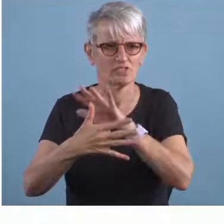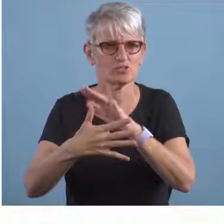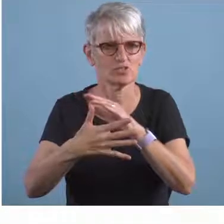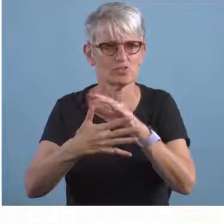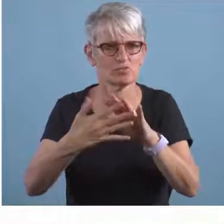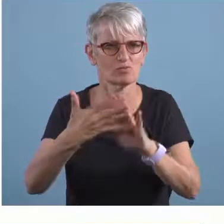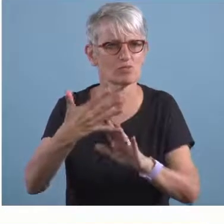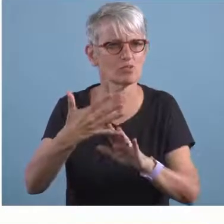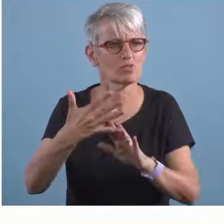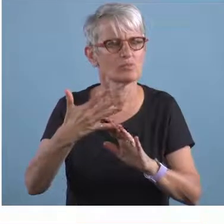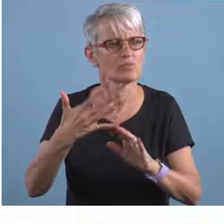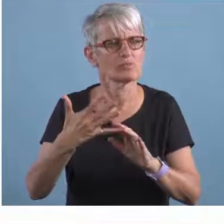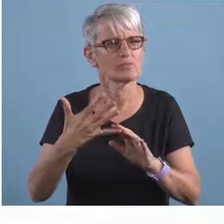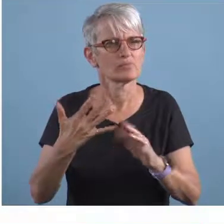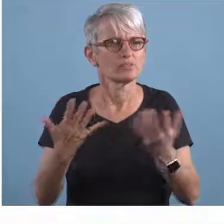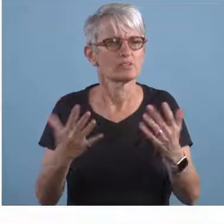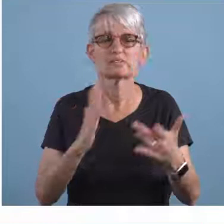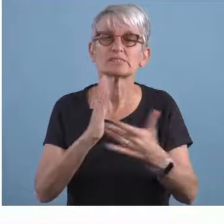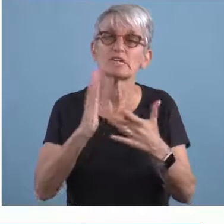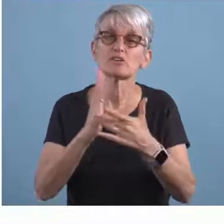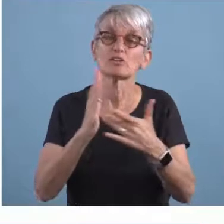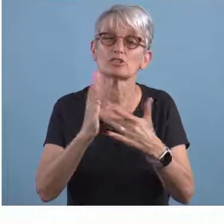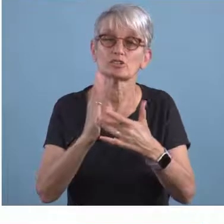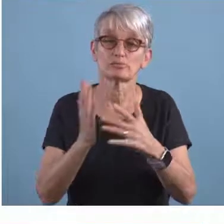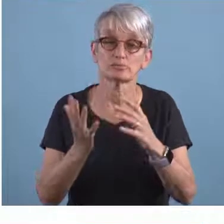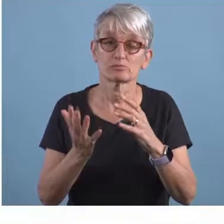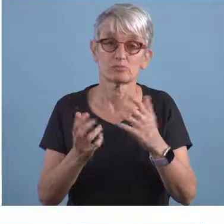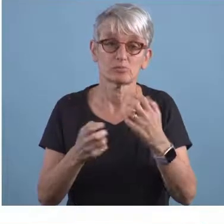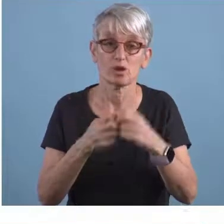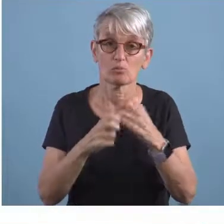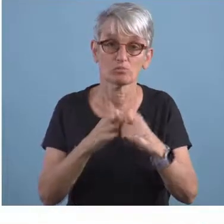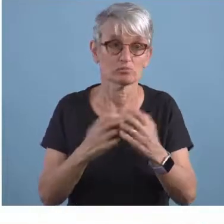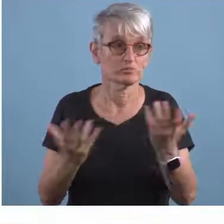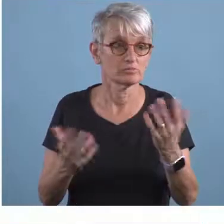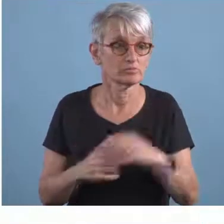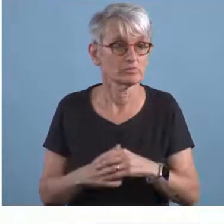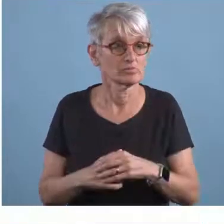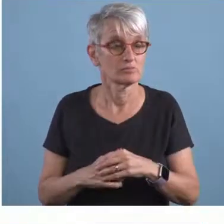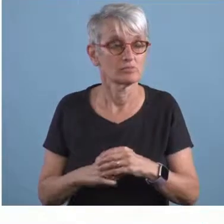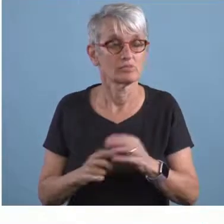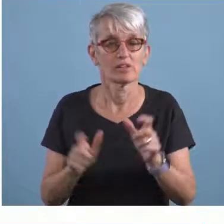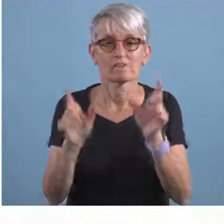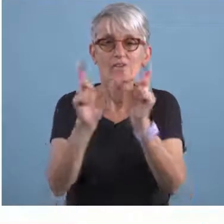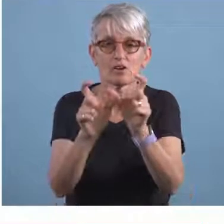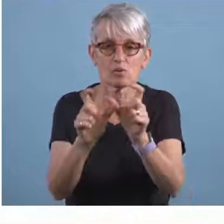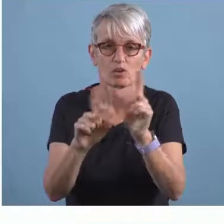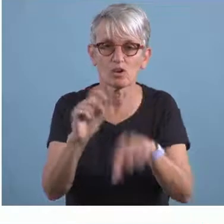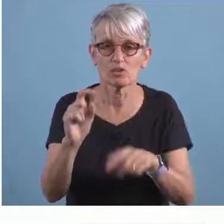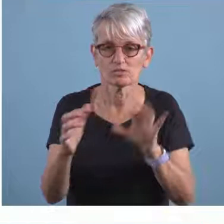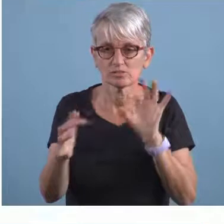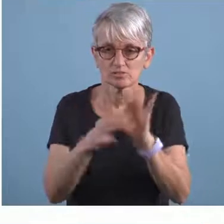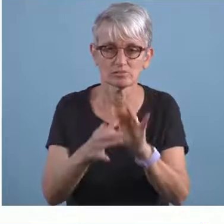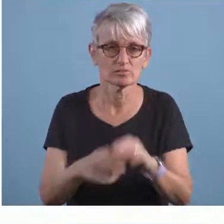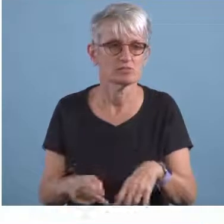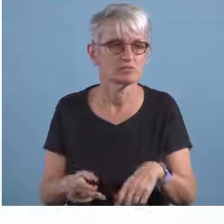four. What about a technology failure? Like, can't get through the firewall, or